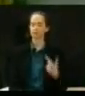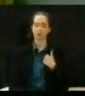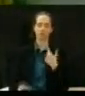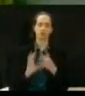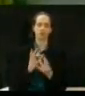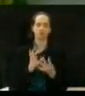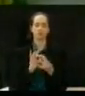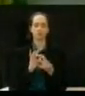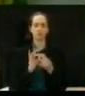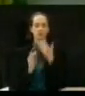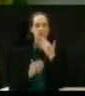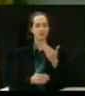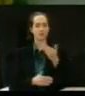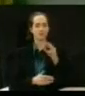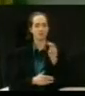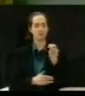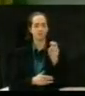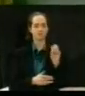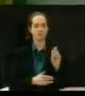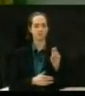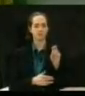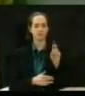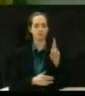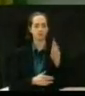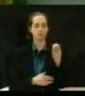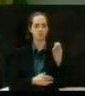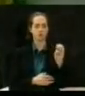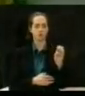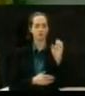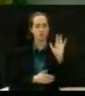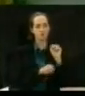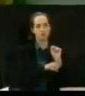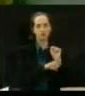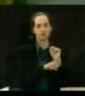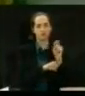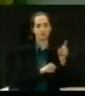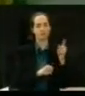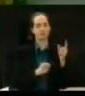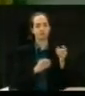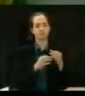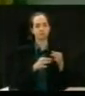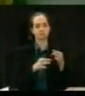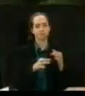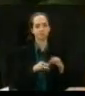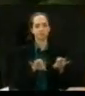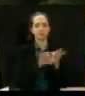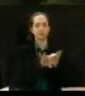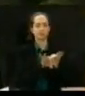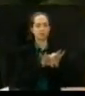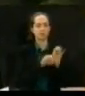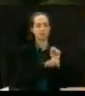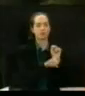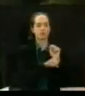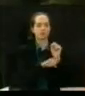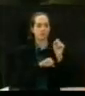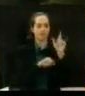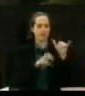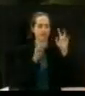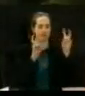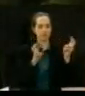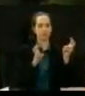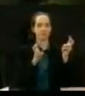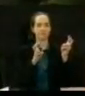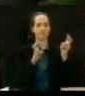work. She has done a significant amount of work on stormwater issues, and she needs to be publicly acknowledged